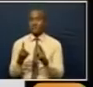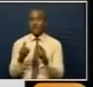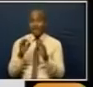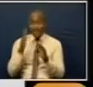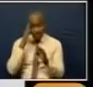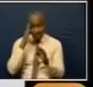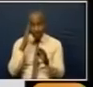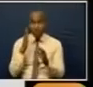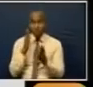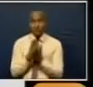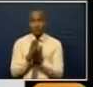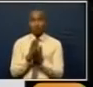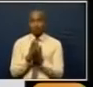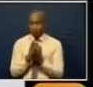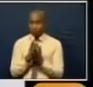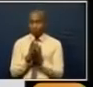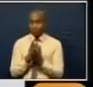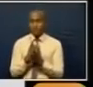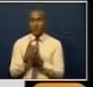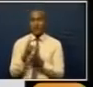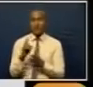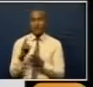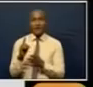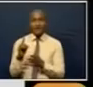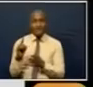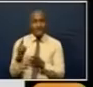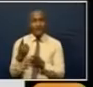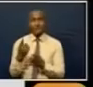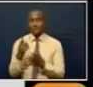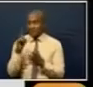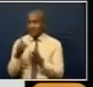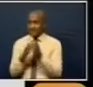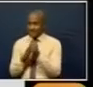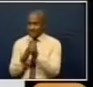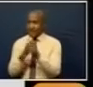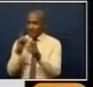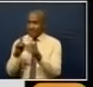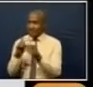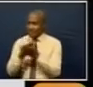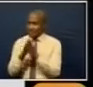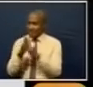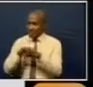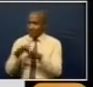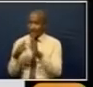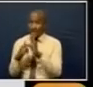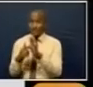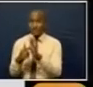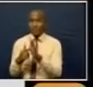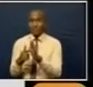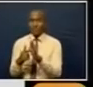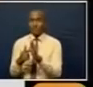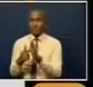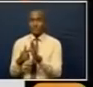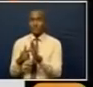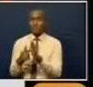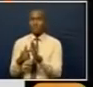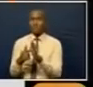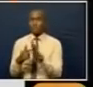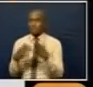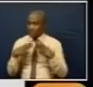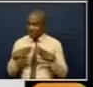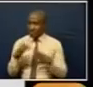there's a rule of law in the city. And the first people to follow the rule of law must be the leaders. We must set a good example to the people